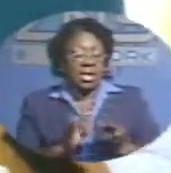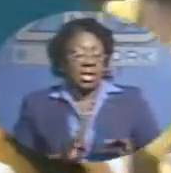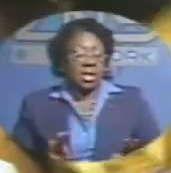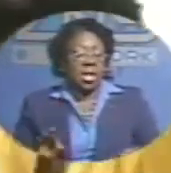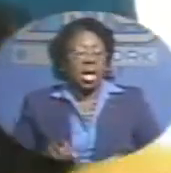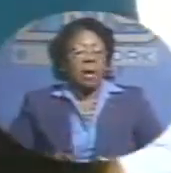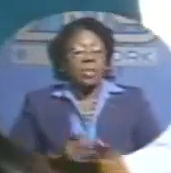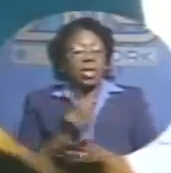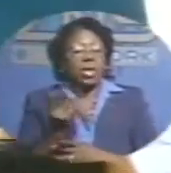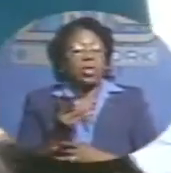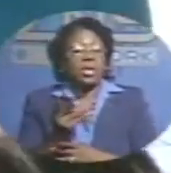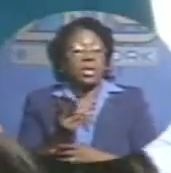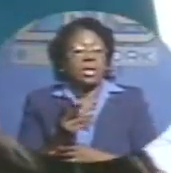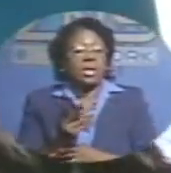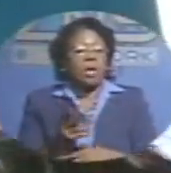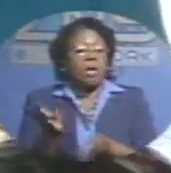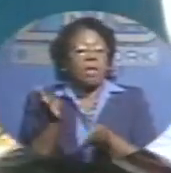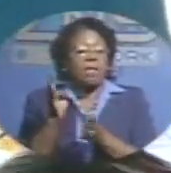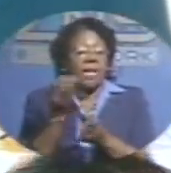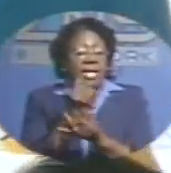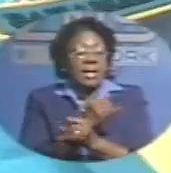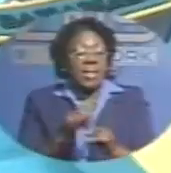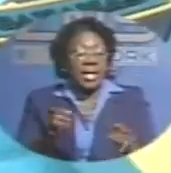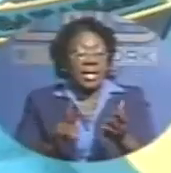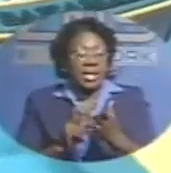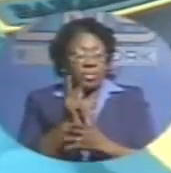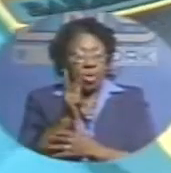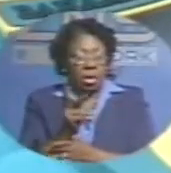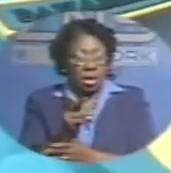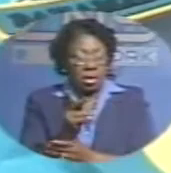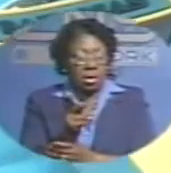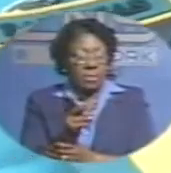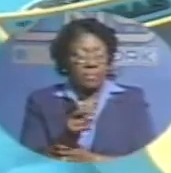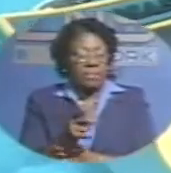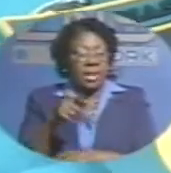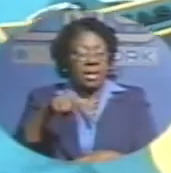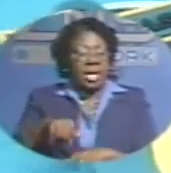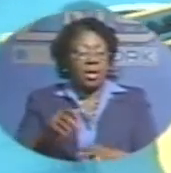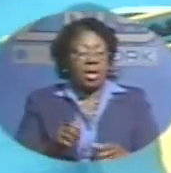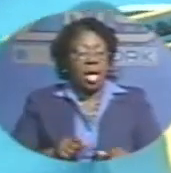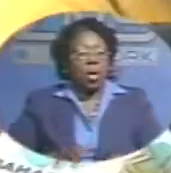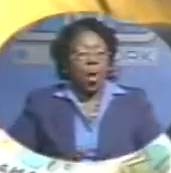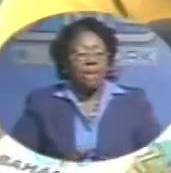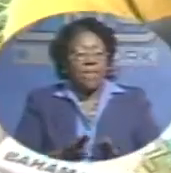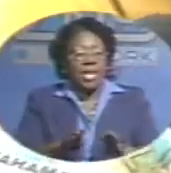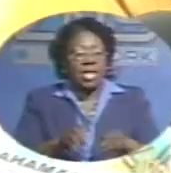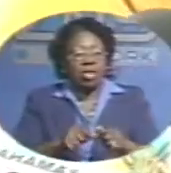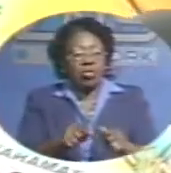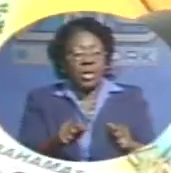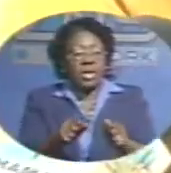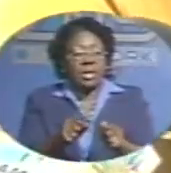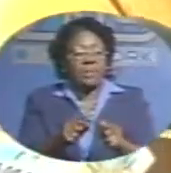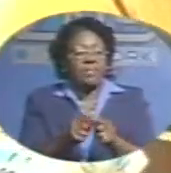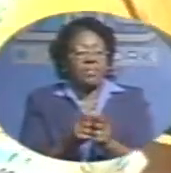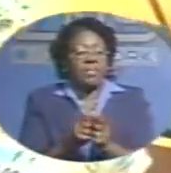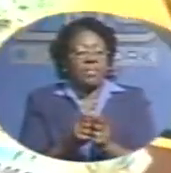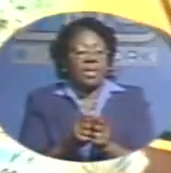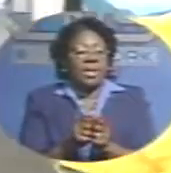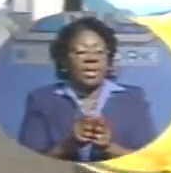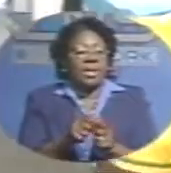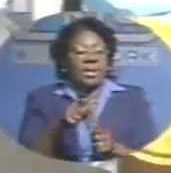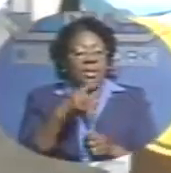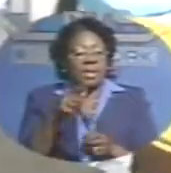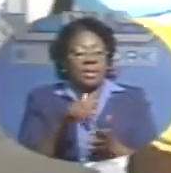products, and the merchandise already on the market for sale, including downtown Bay Street. Salespersons LaQuinta Roll